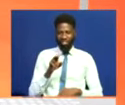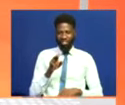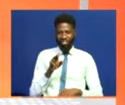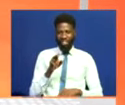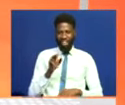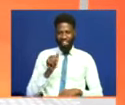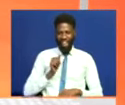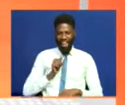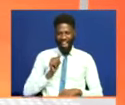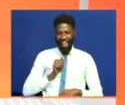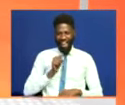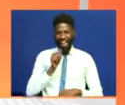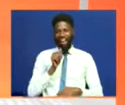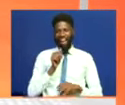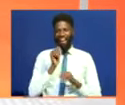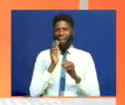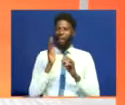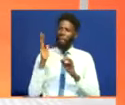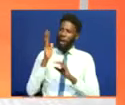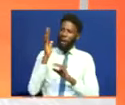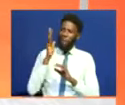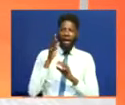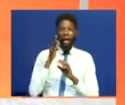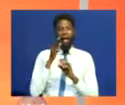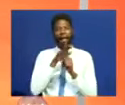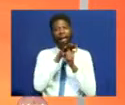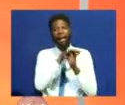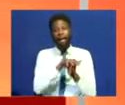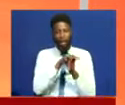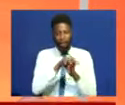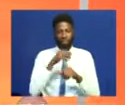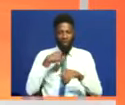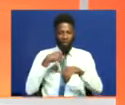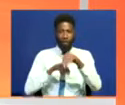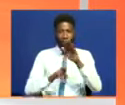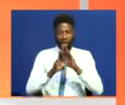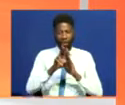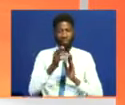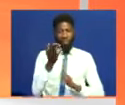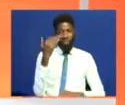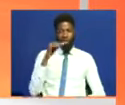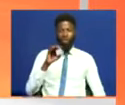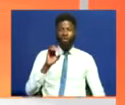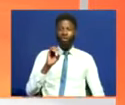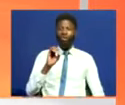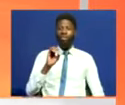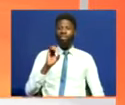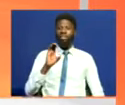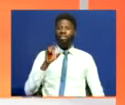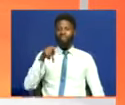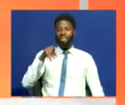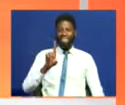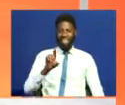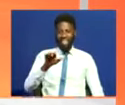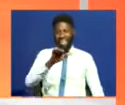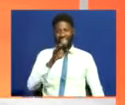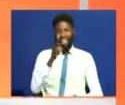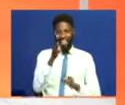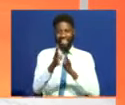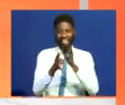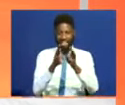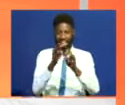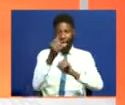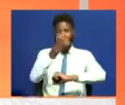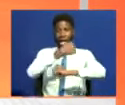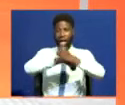I'm still following up, and I'm okay. happy because the COCS, CPD Kasarani, took action on it, and the case is ongoing. Mm-hmm.